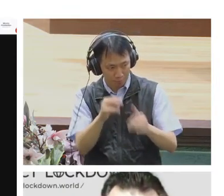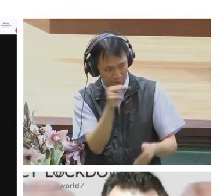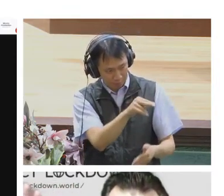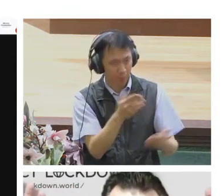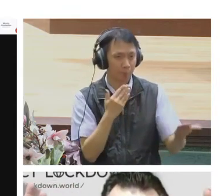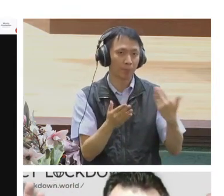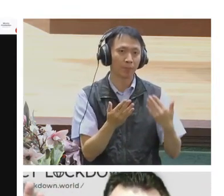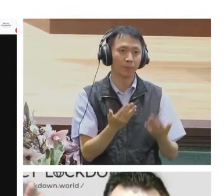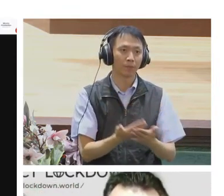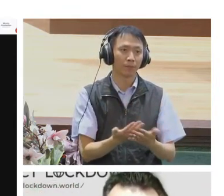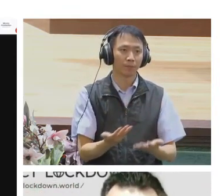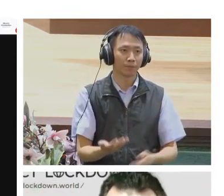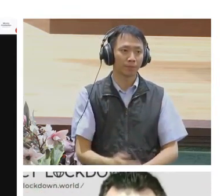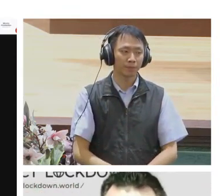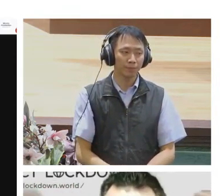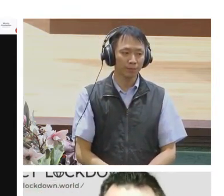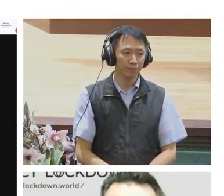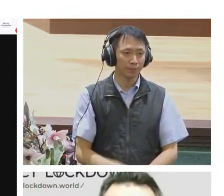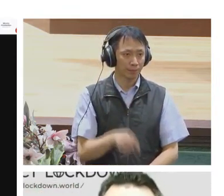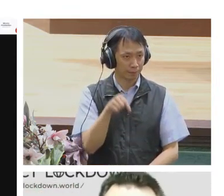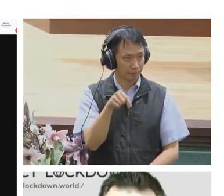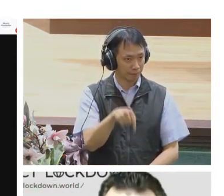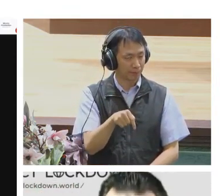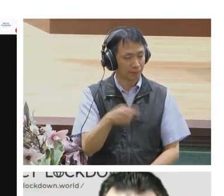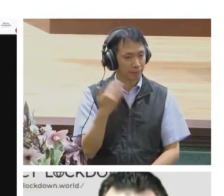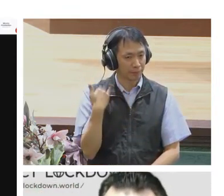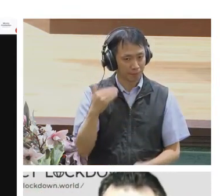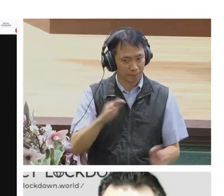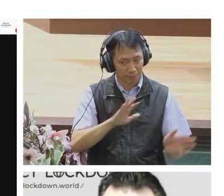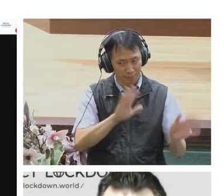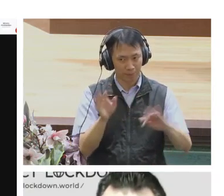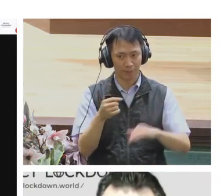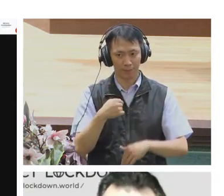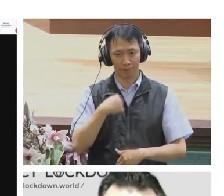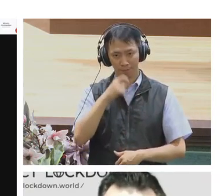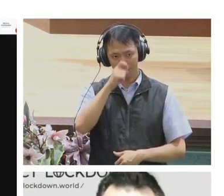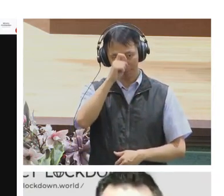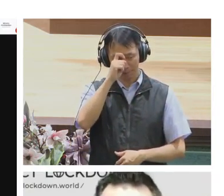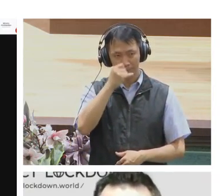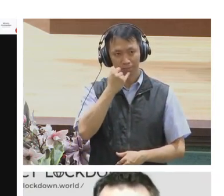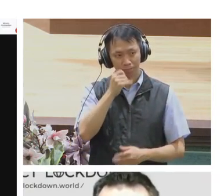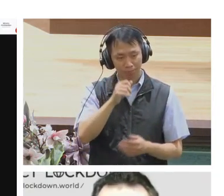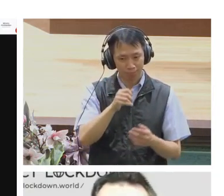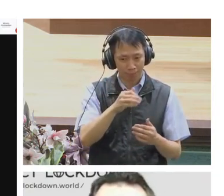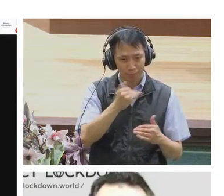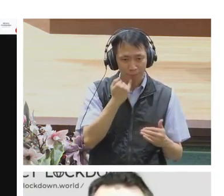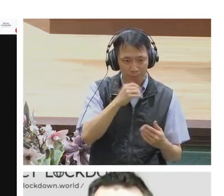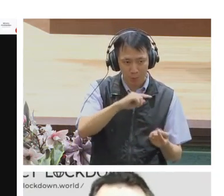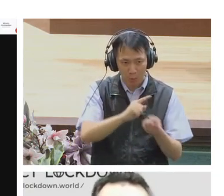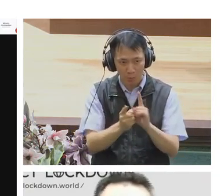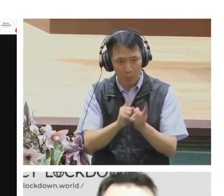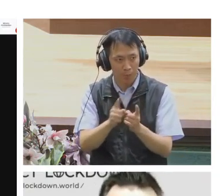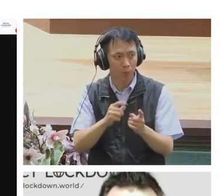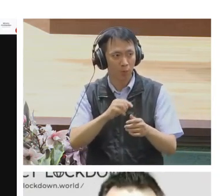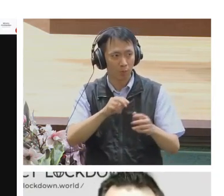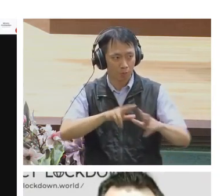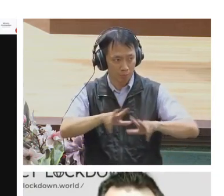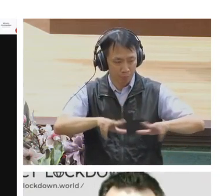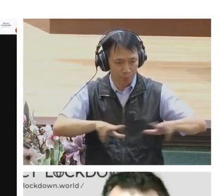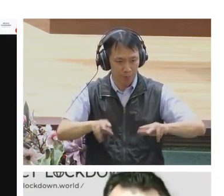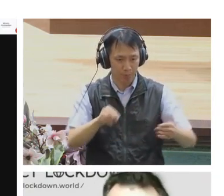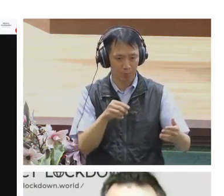this background, is the interactive map we've come up with. It's an interactive map that tells you what is going